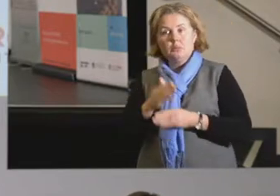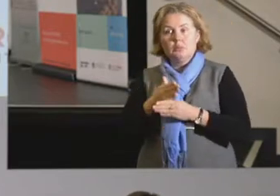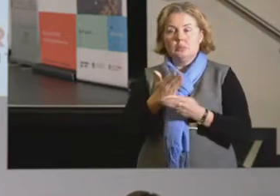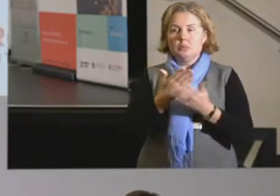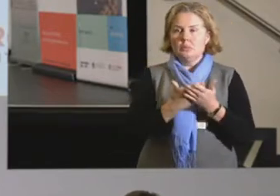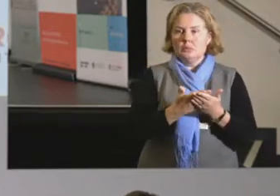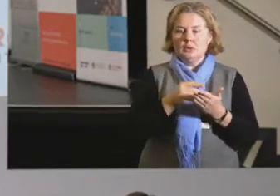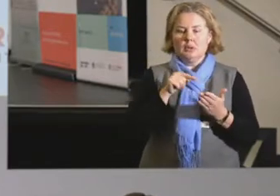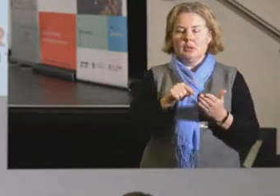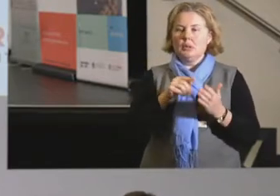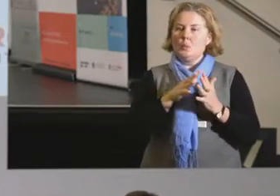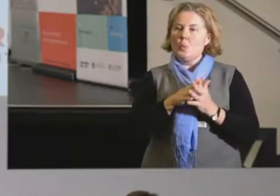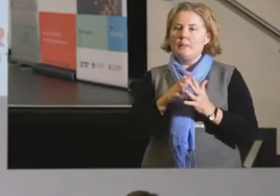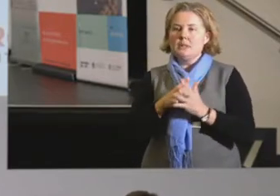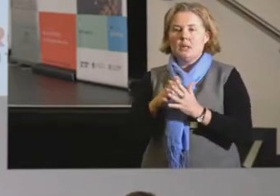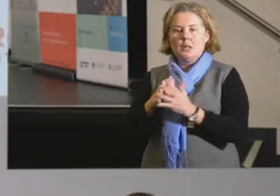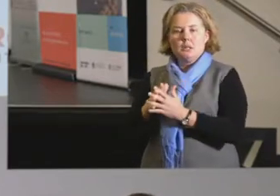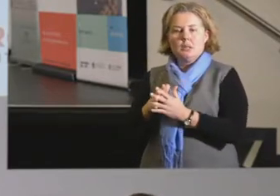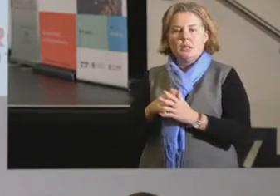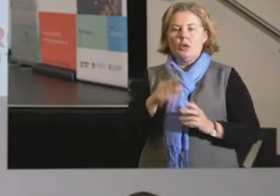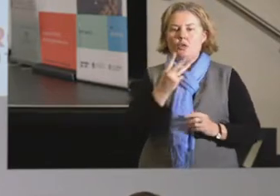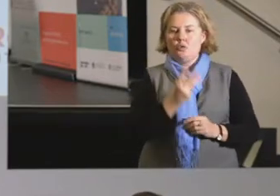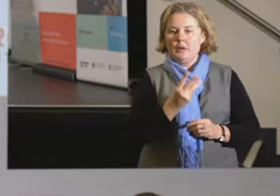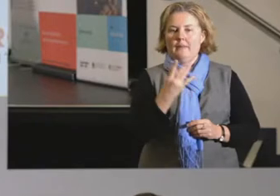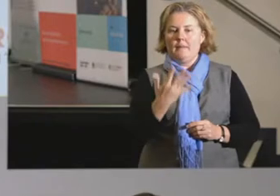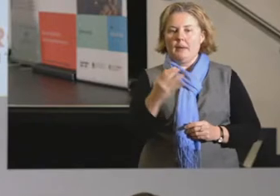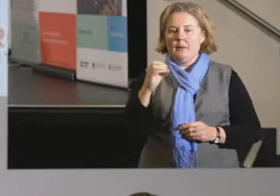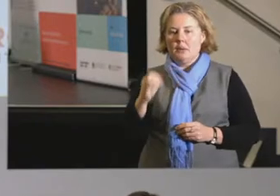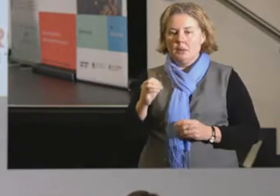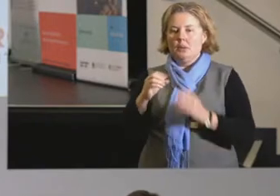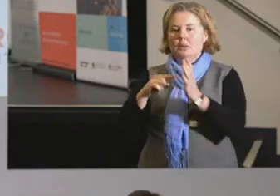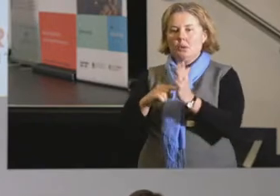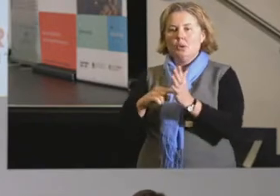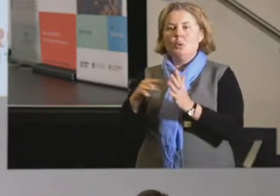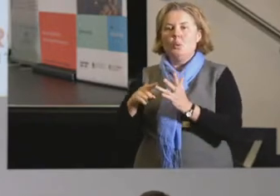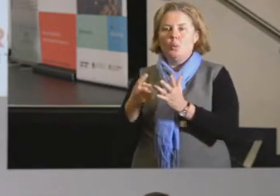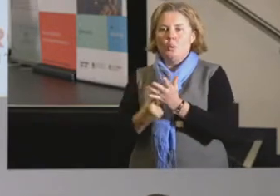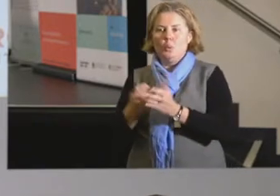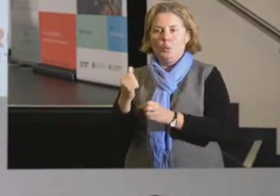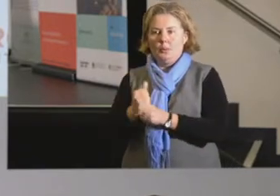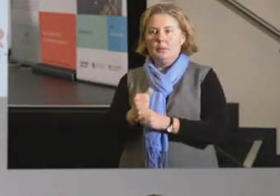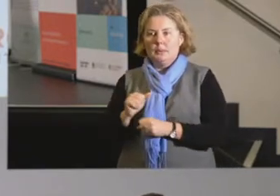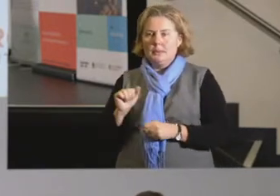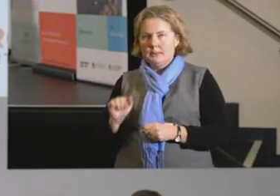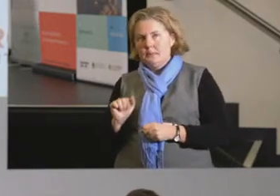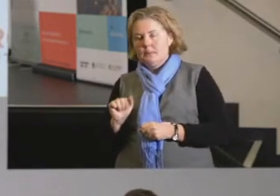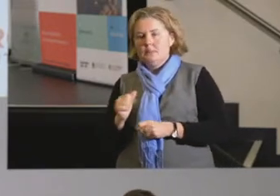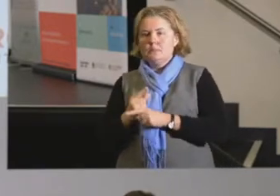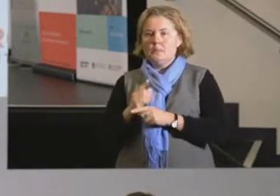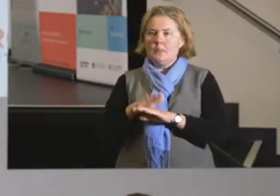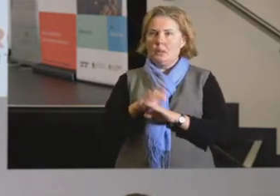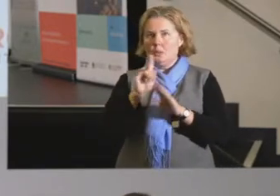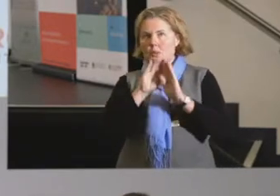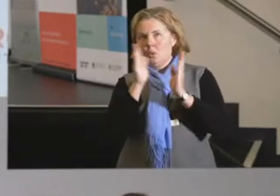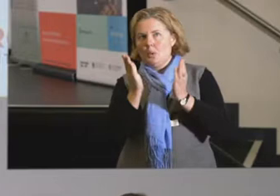leadership on a global issue. So in all of these, in this panel,